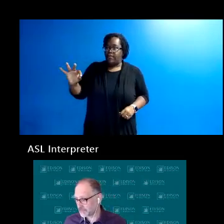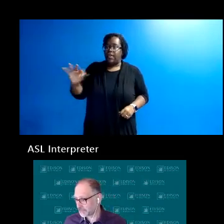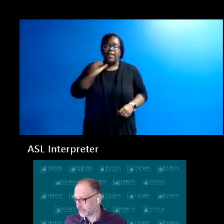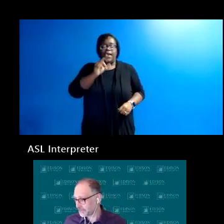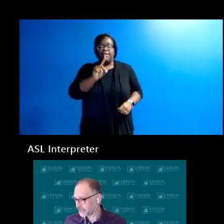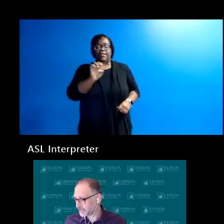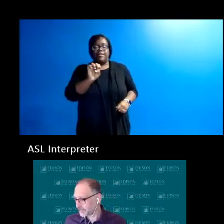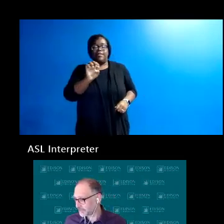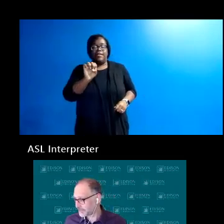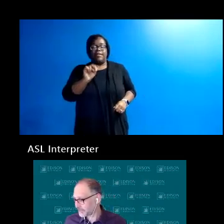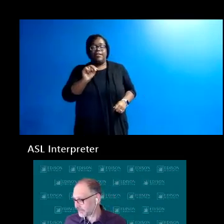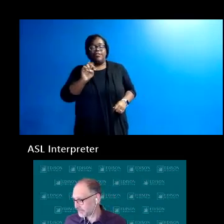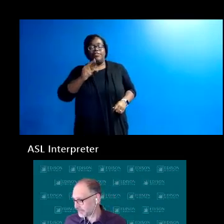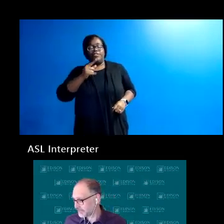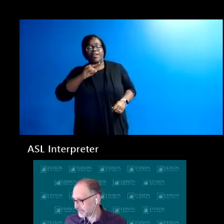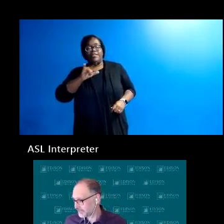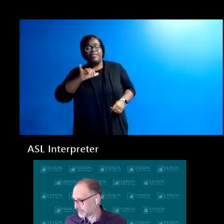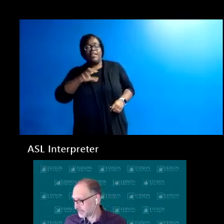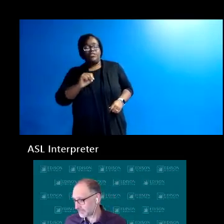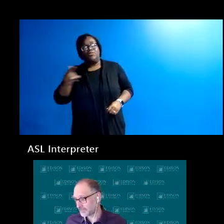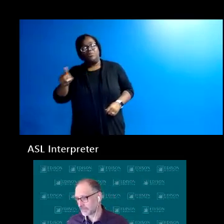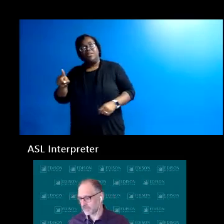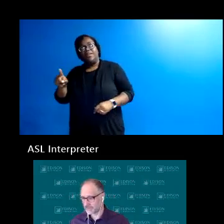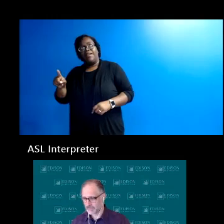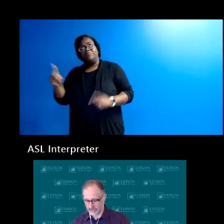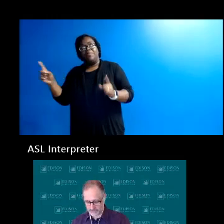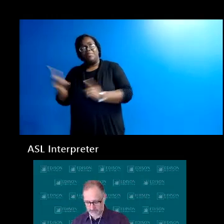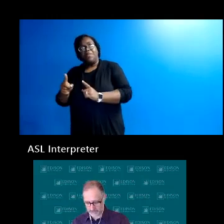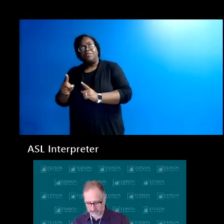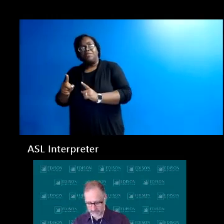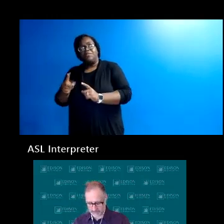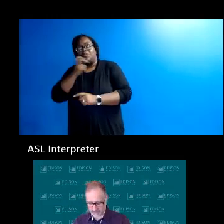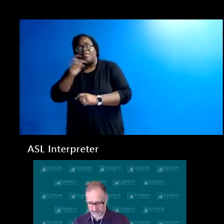of 4 or 5. So thanks for the reminder, and we'll try harder on that.